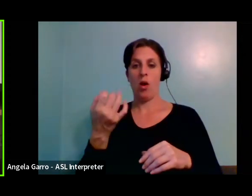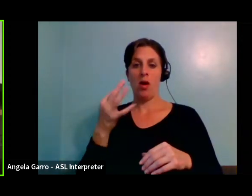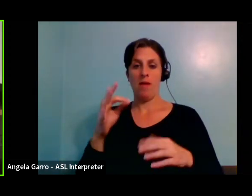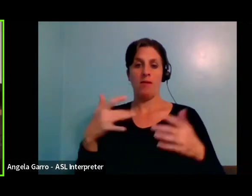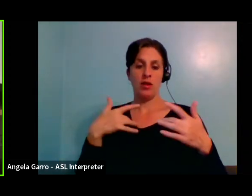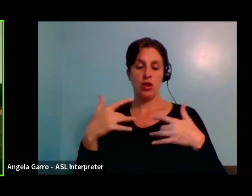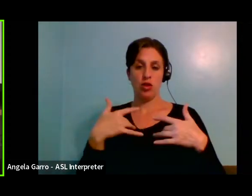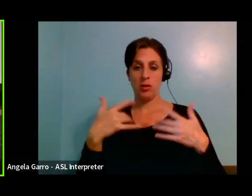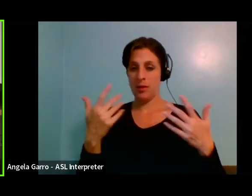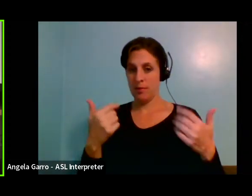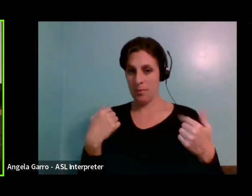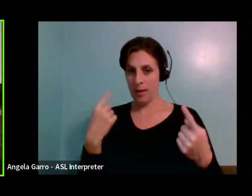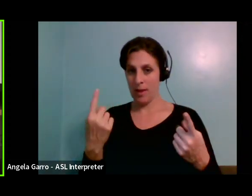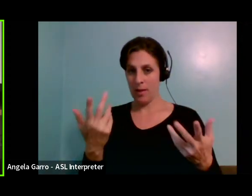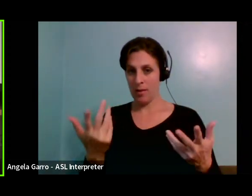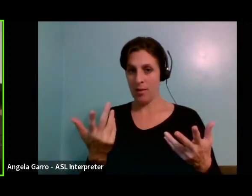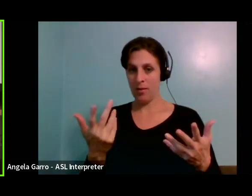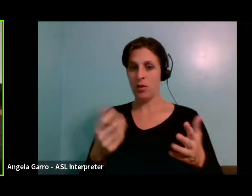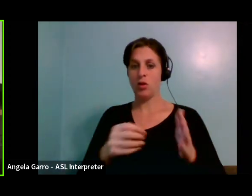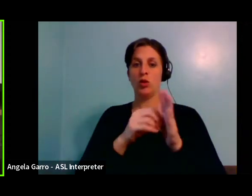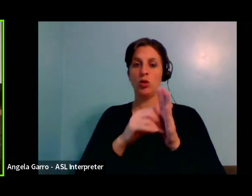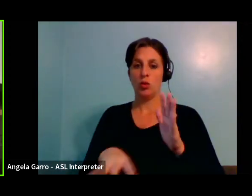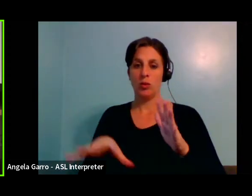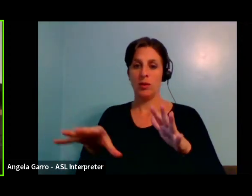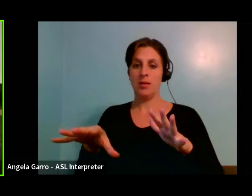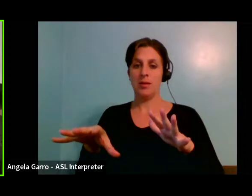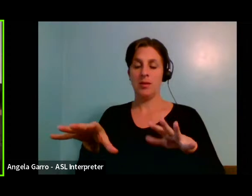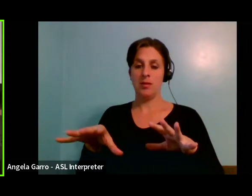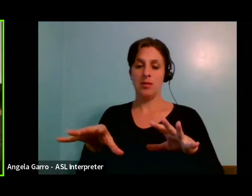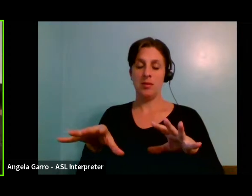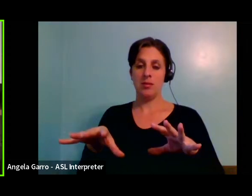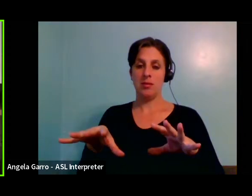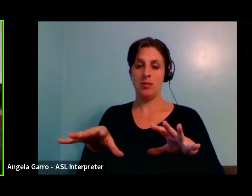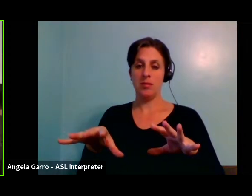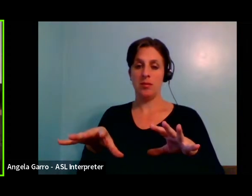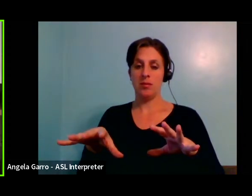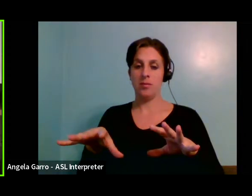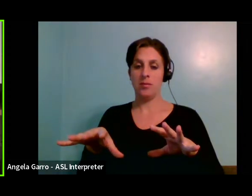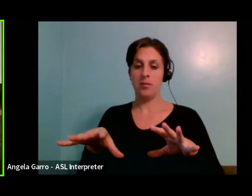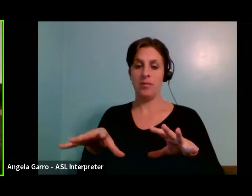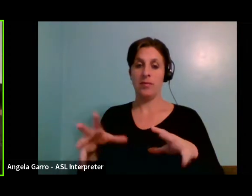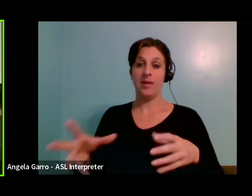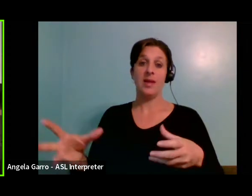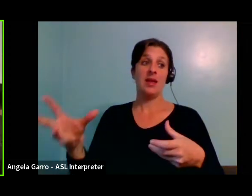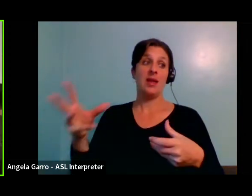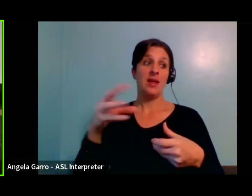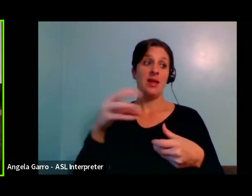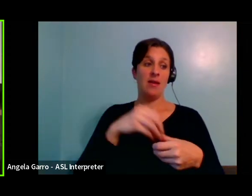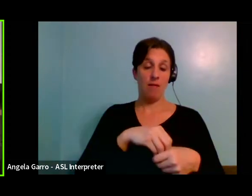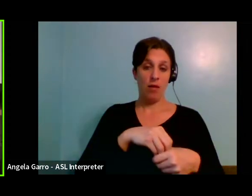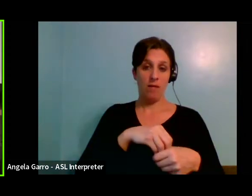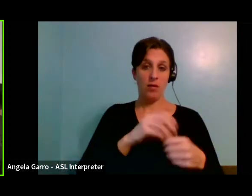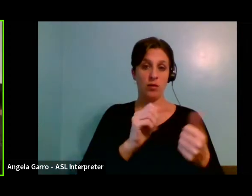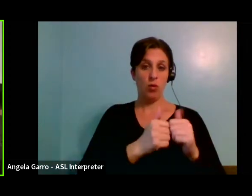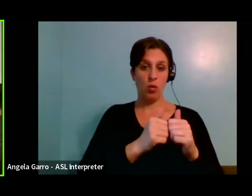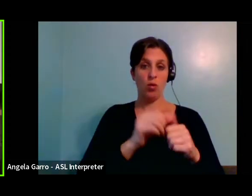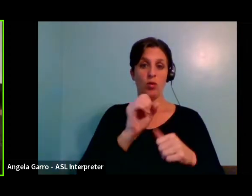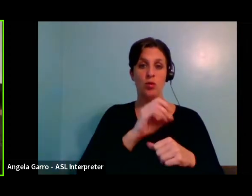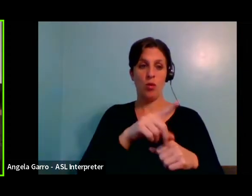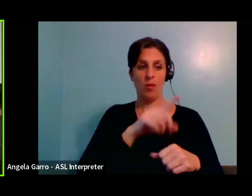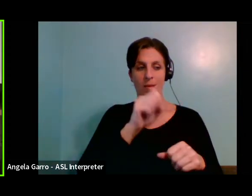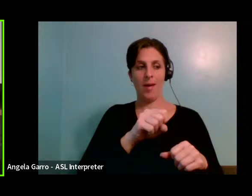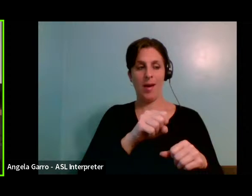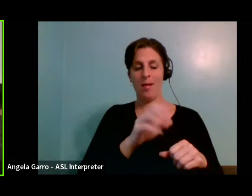has been students taking, the study or getting involved in the sports so they can get out of